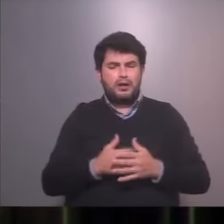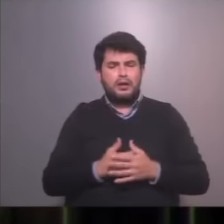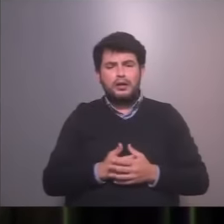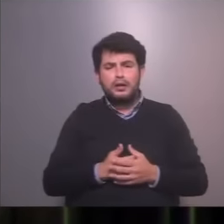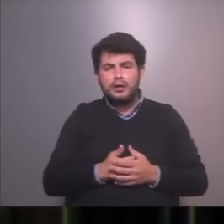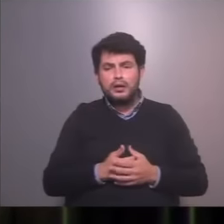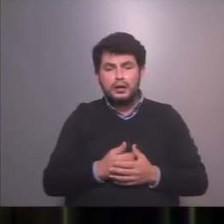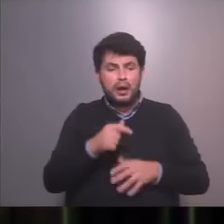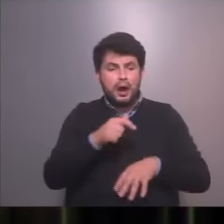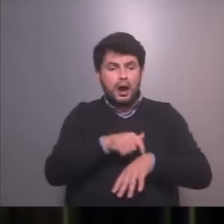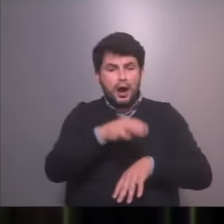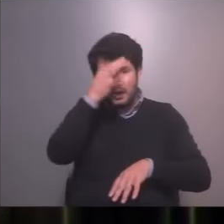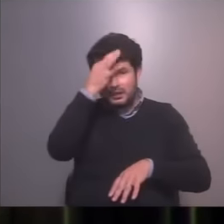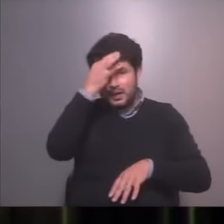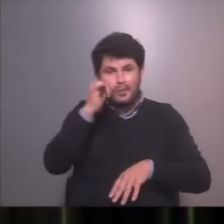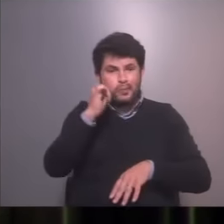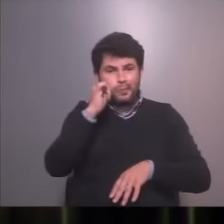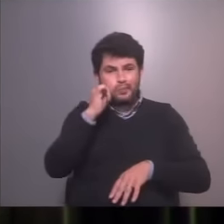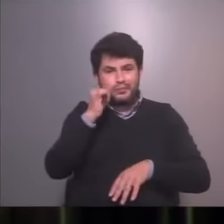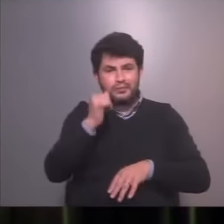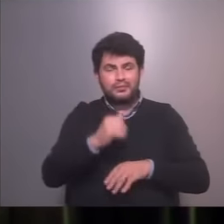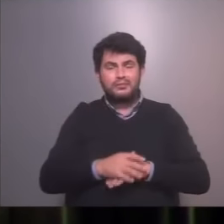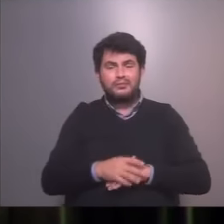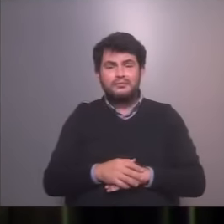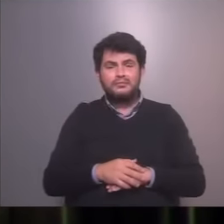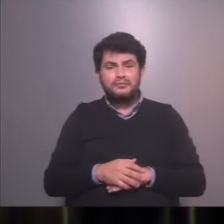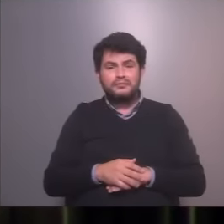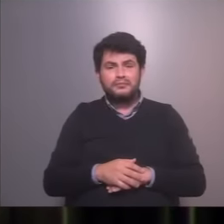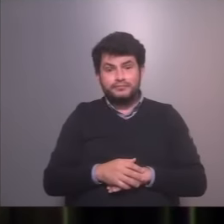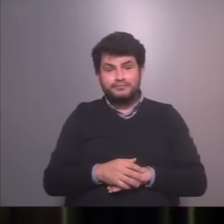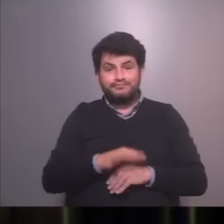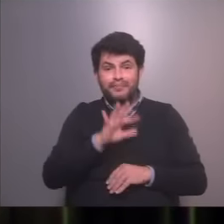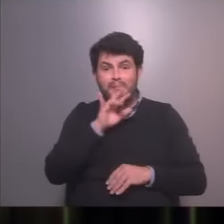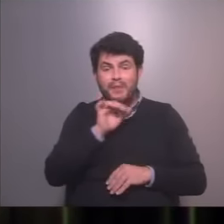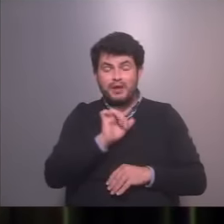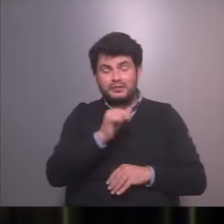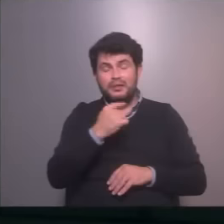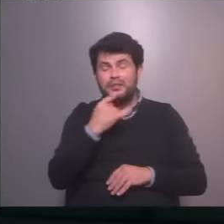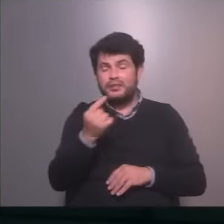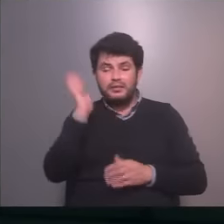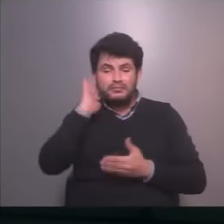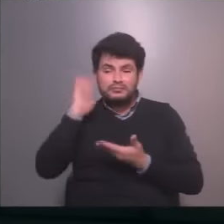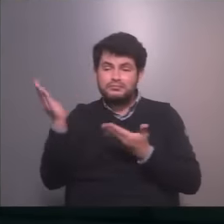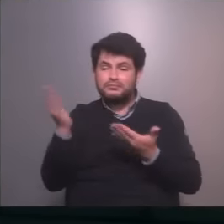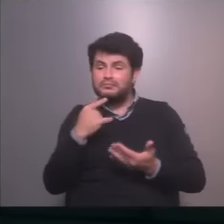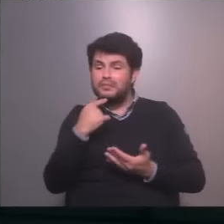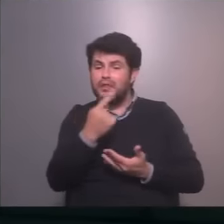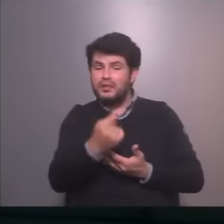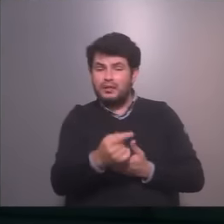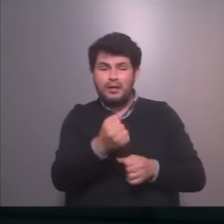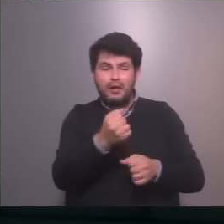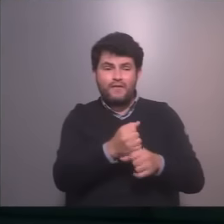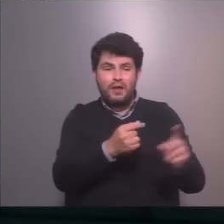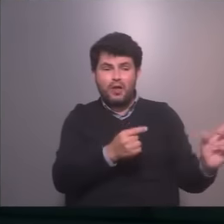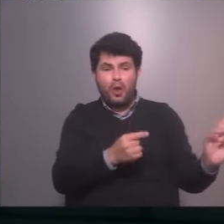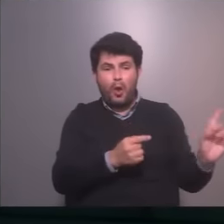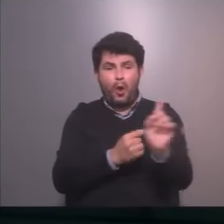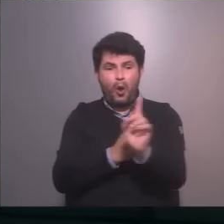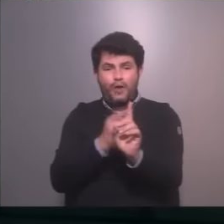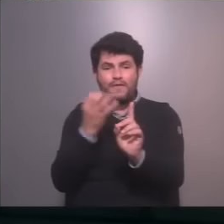Jesus said to her, "Woman, how does your concern affect me? My hour has not yet